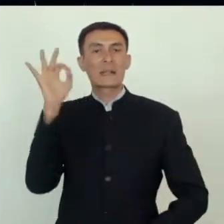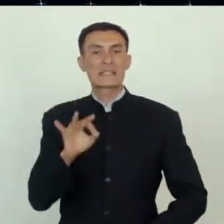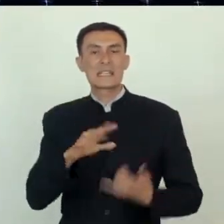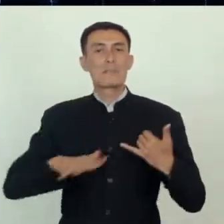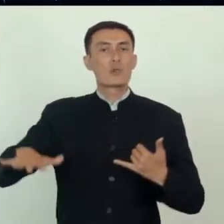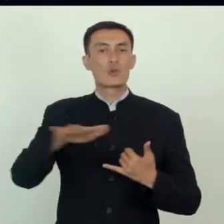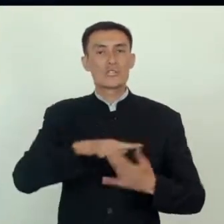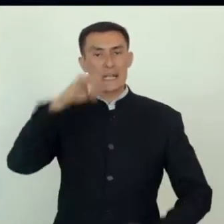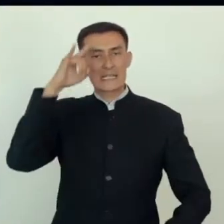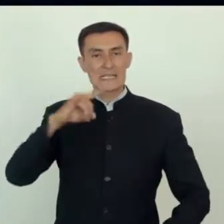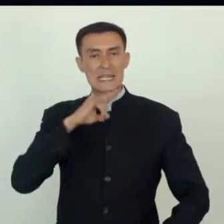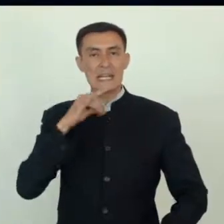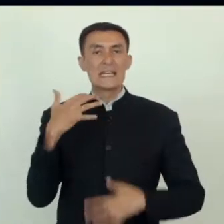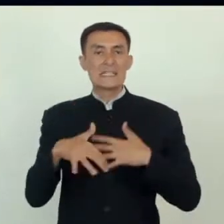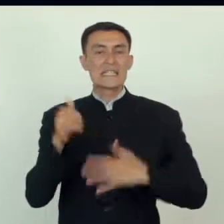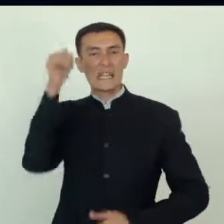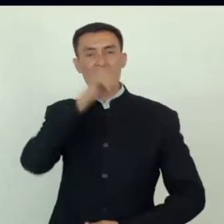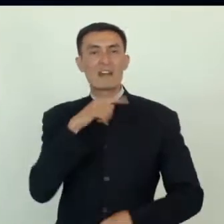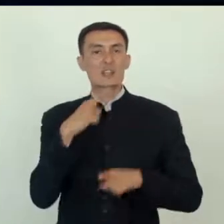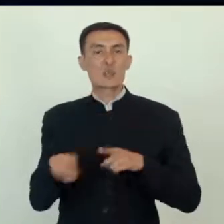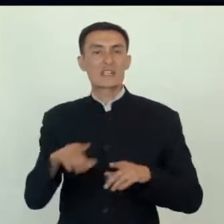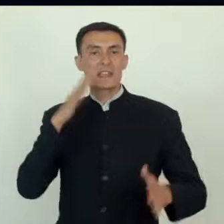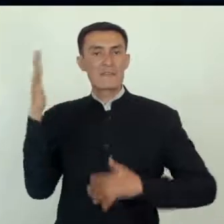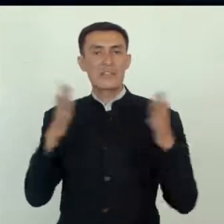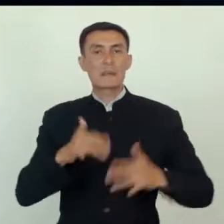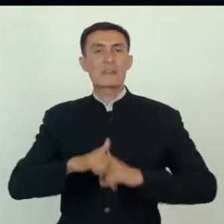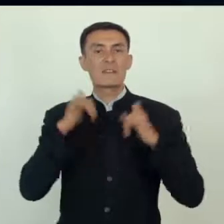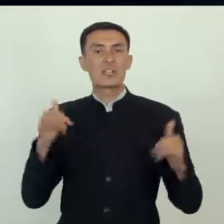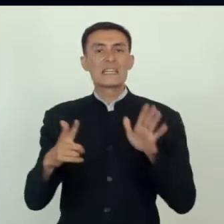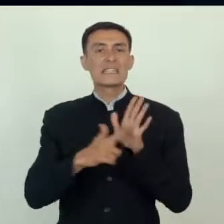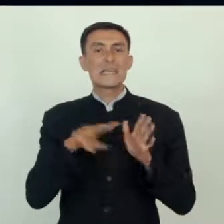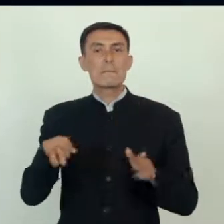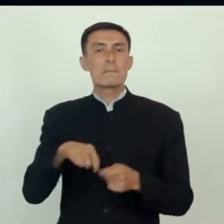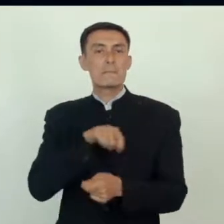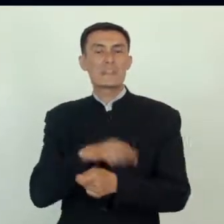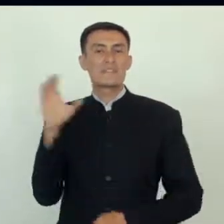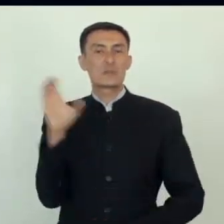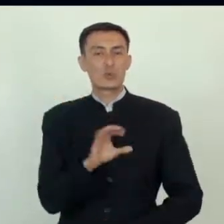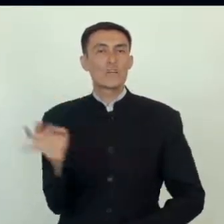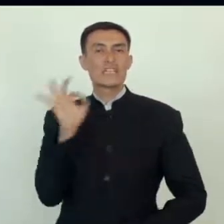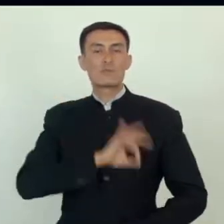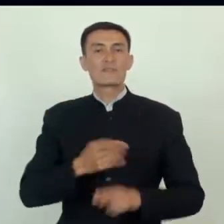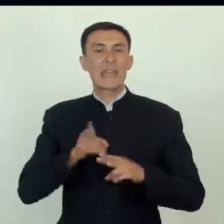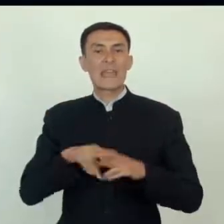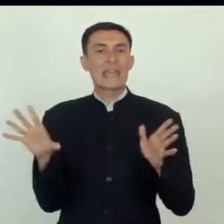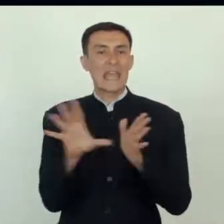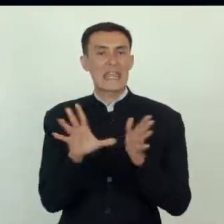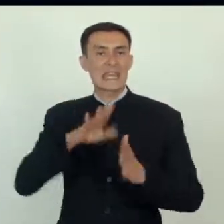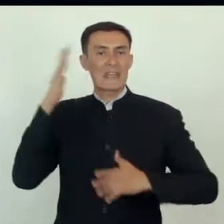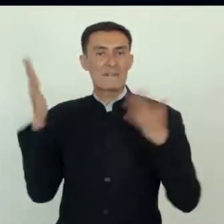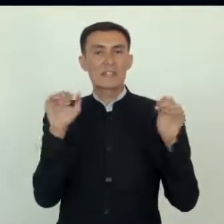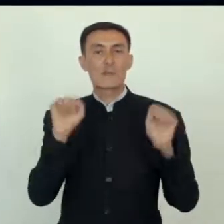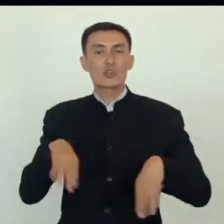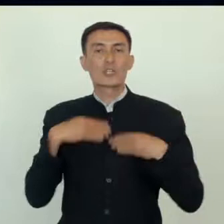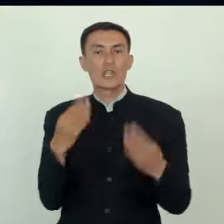of Kazakhstan's territory, the average annual wind speed exceeds 7 meters per second. The use of such wind power can give